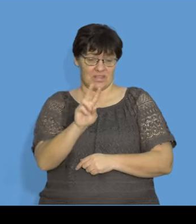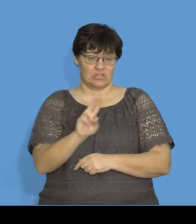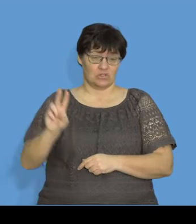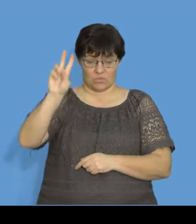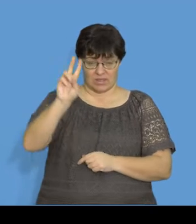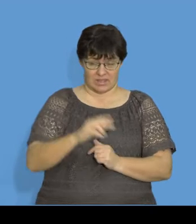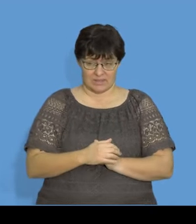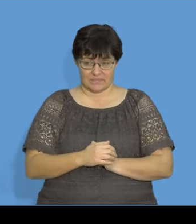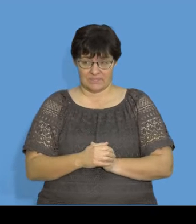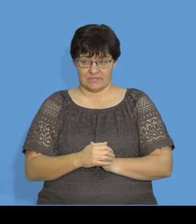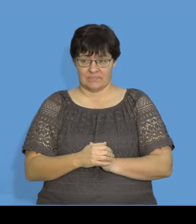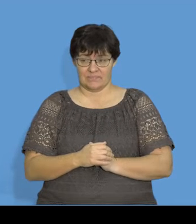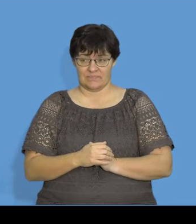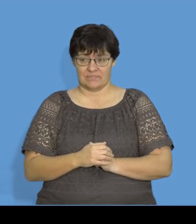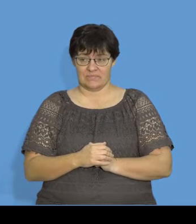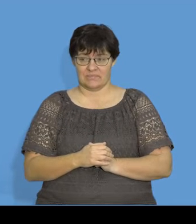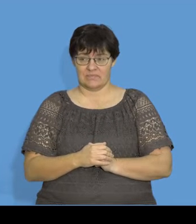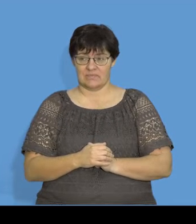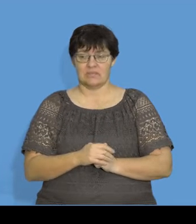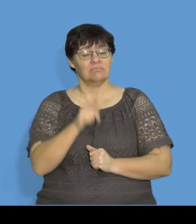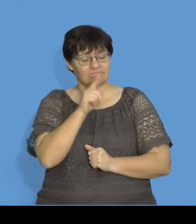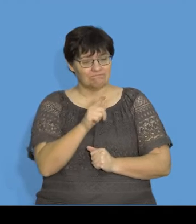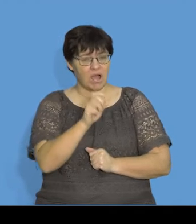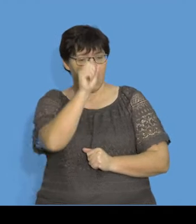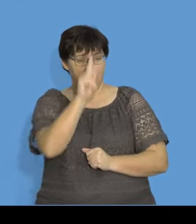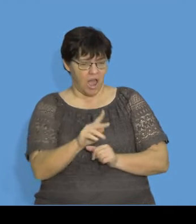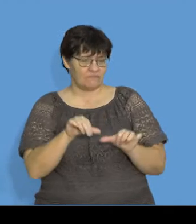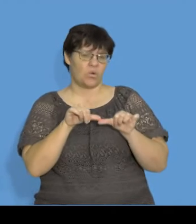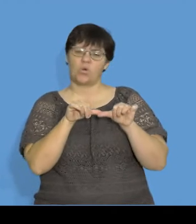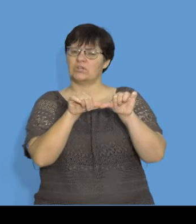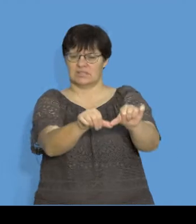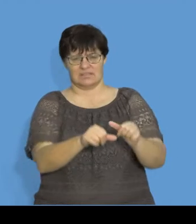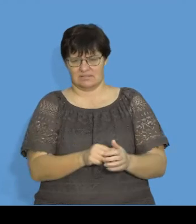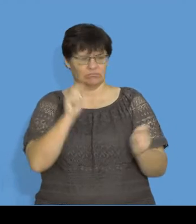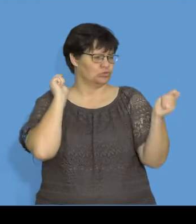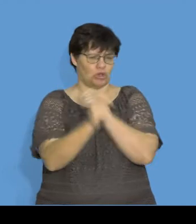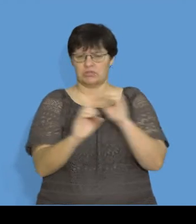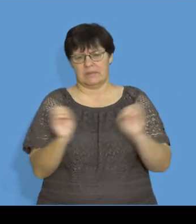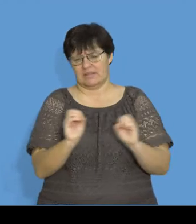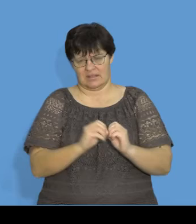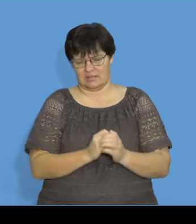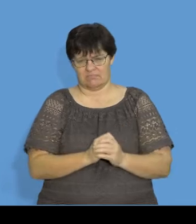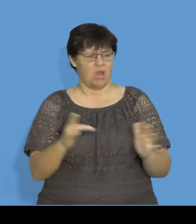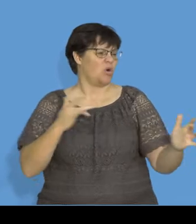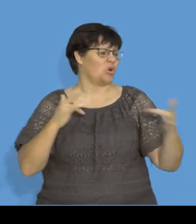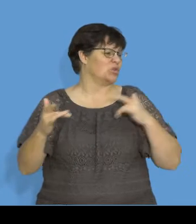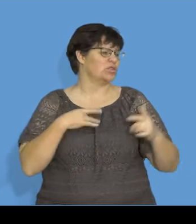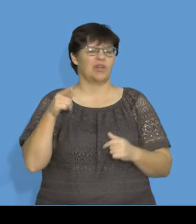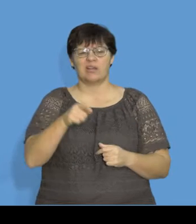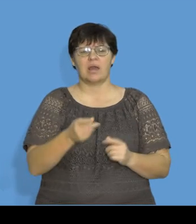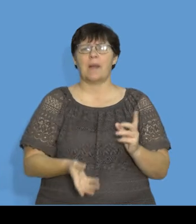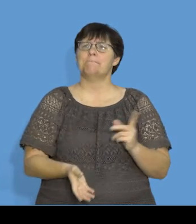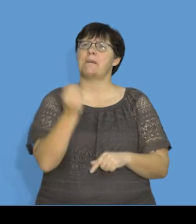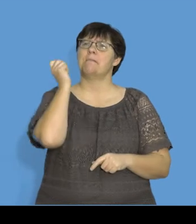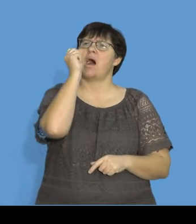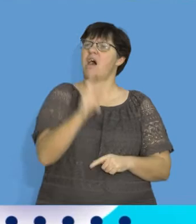mv squared. The half is a constant. That's not going to change. We're not going to worry about how we